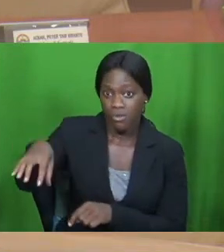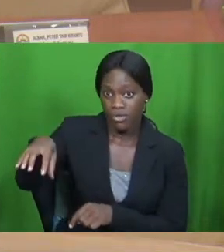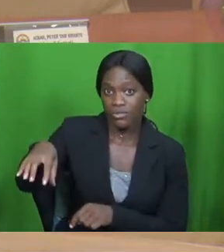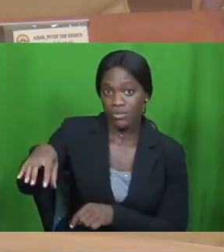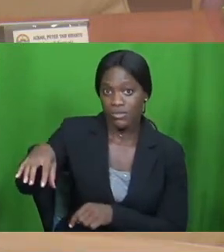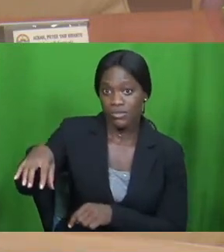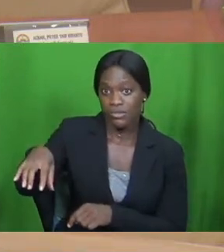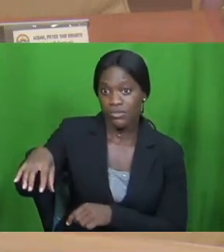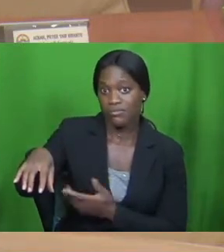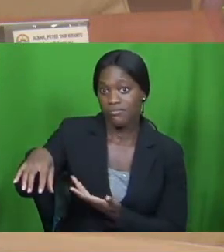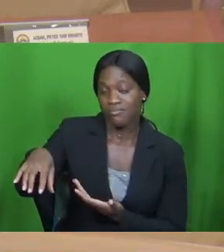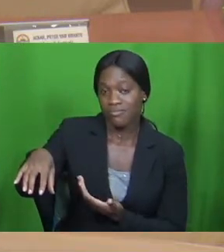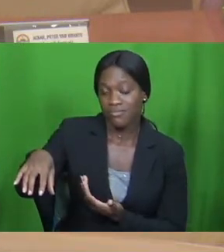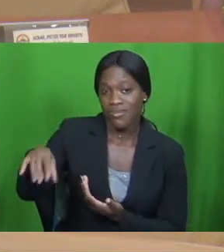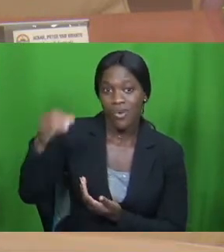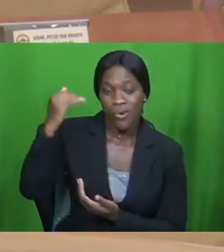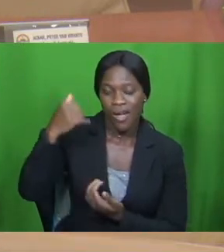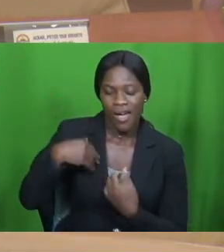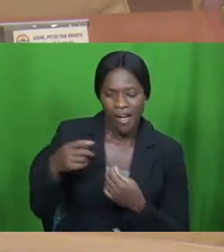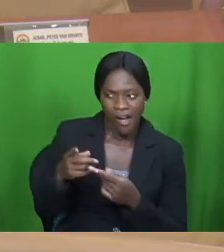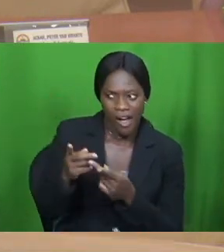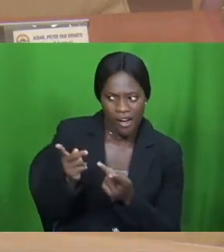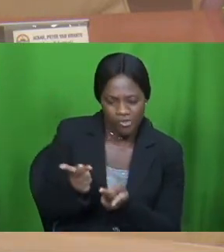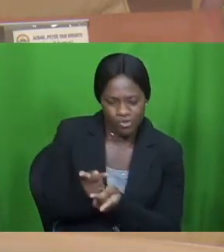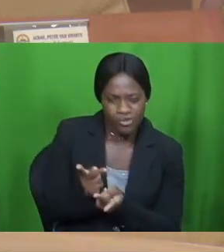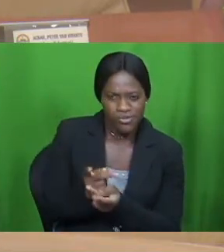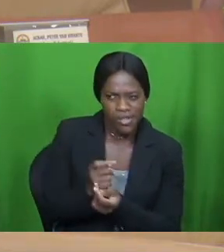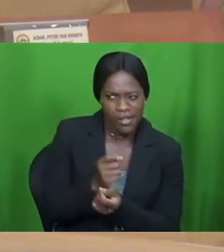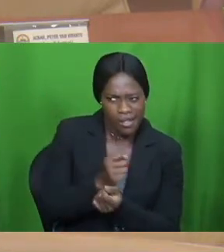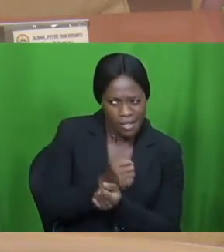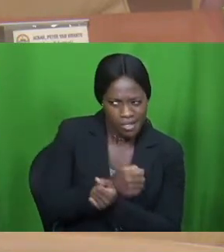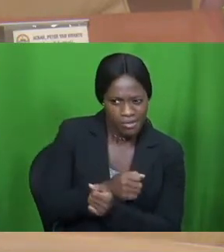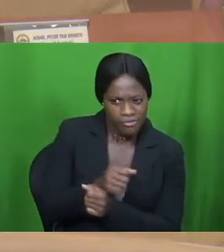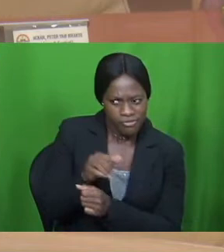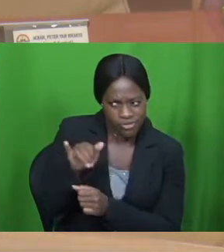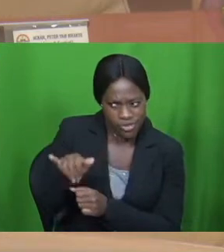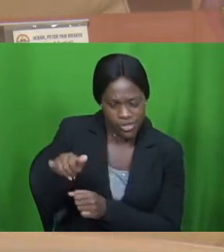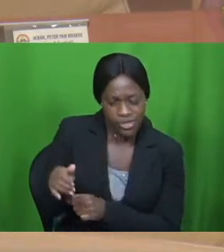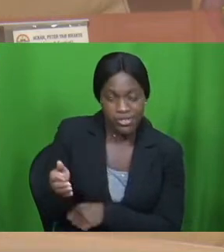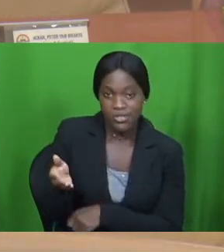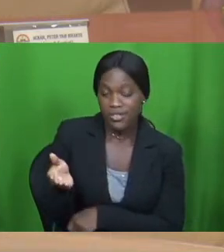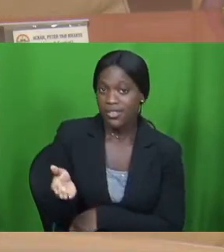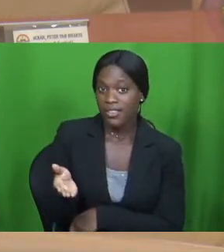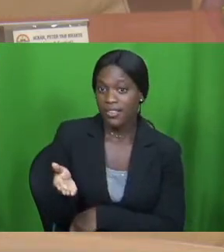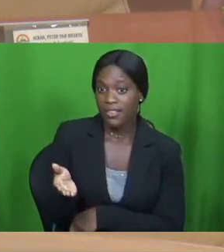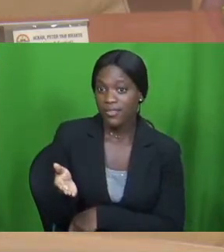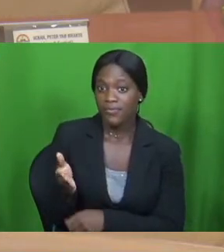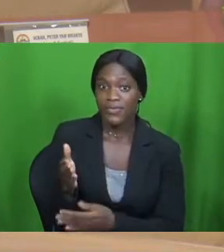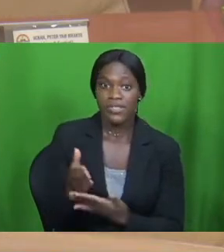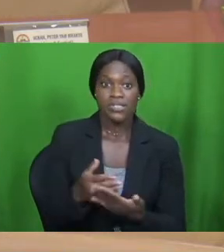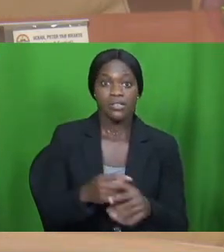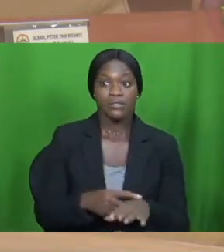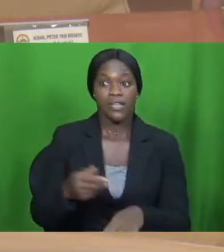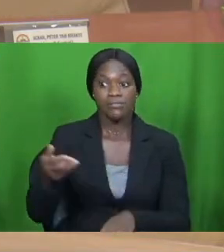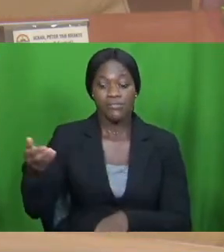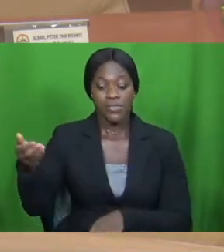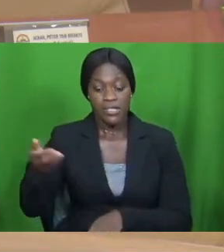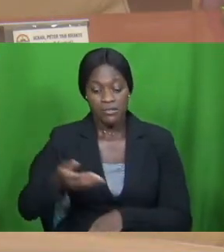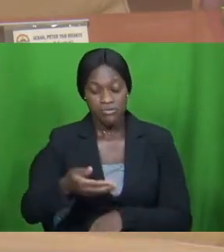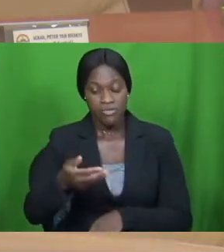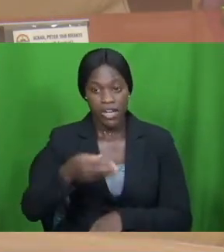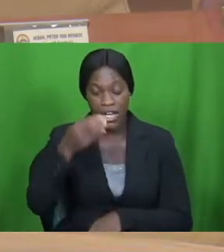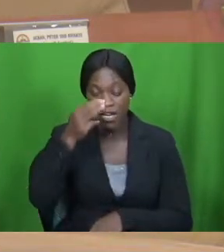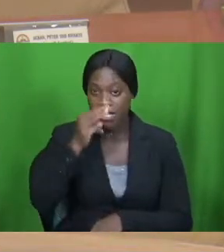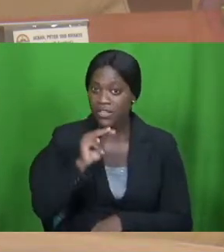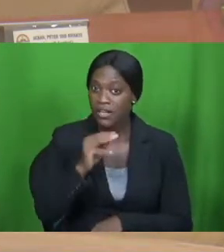a little place that he loves to be most of the time. There are times when he will invite him over